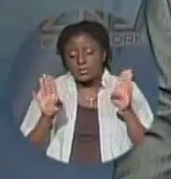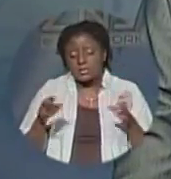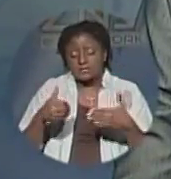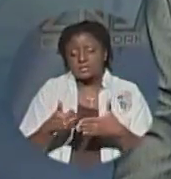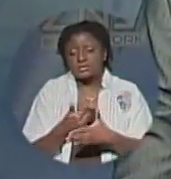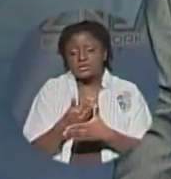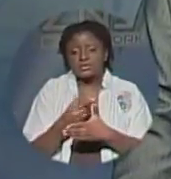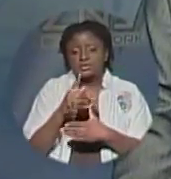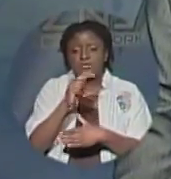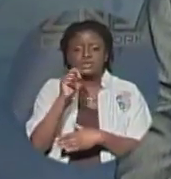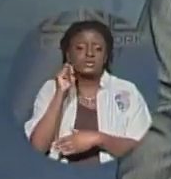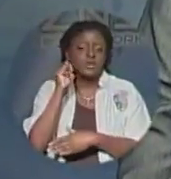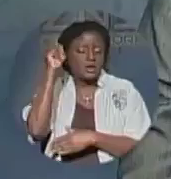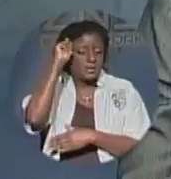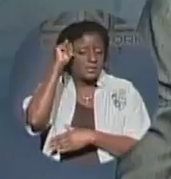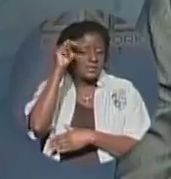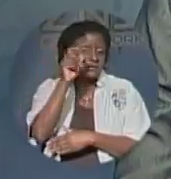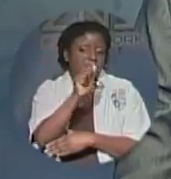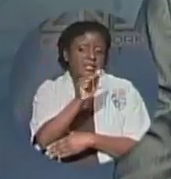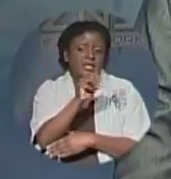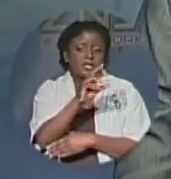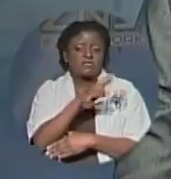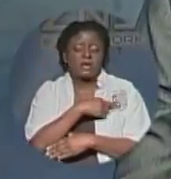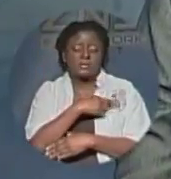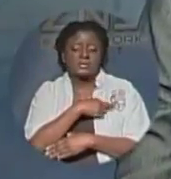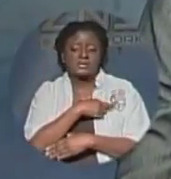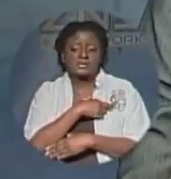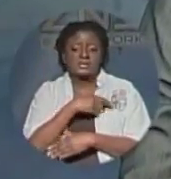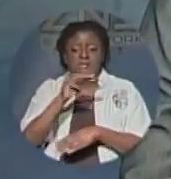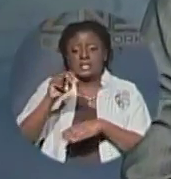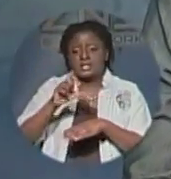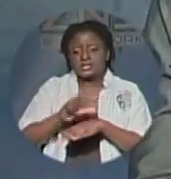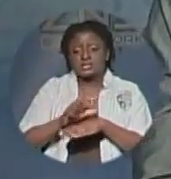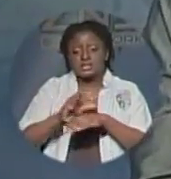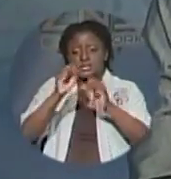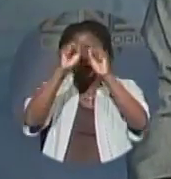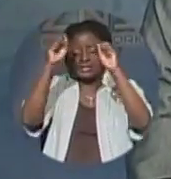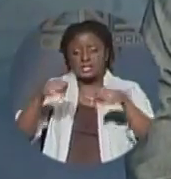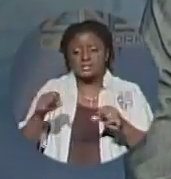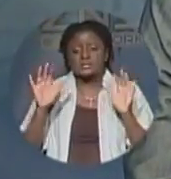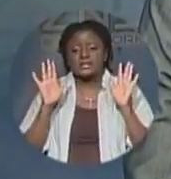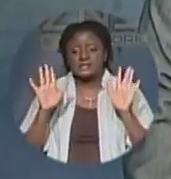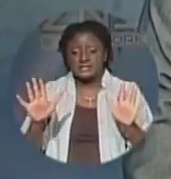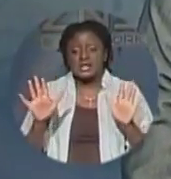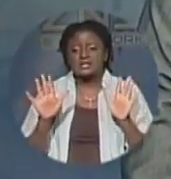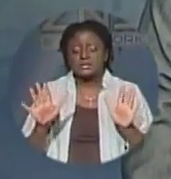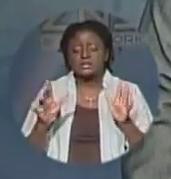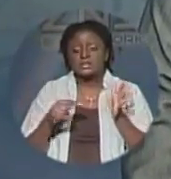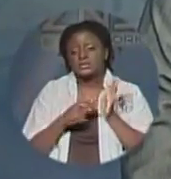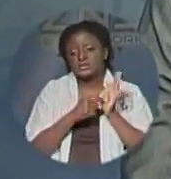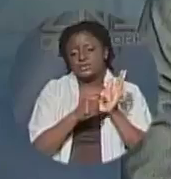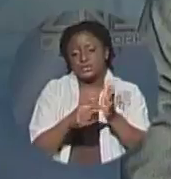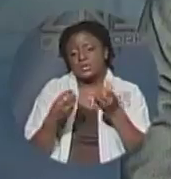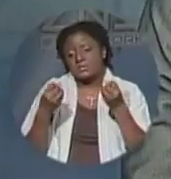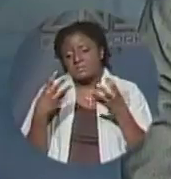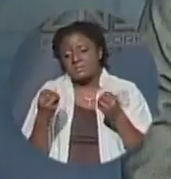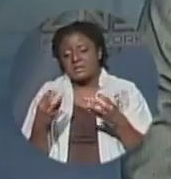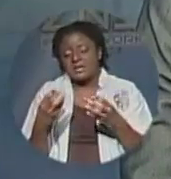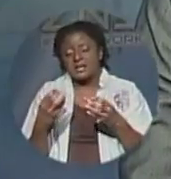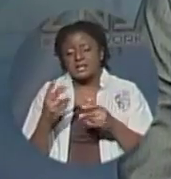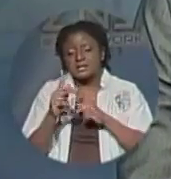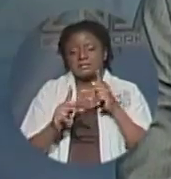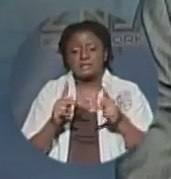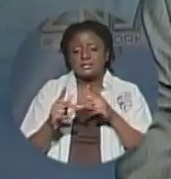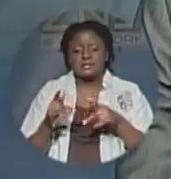Robinson National Stadium delivered a spectacular show, with many in the vast audience experiencing for the first time what it feels like to be in a